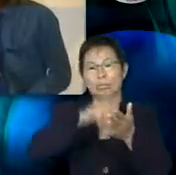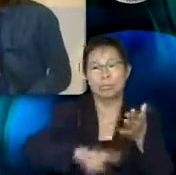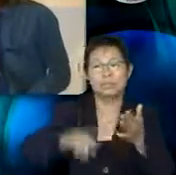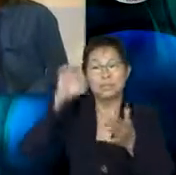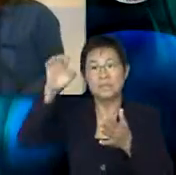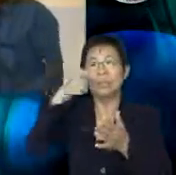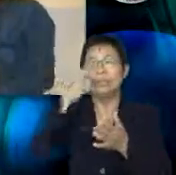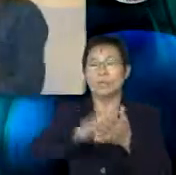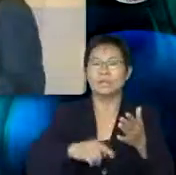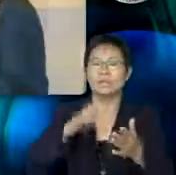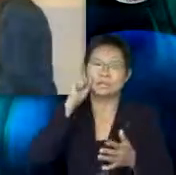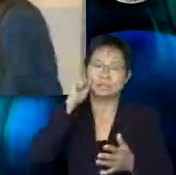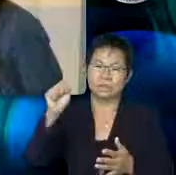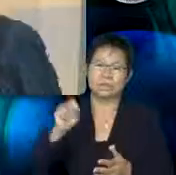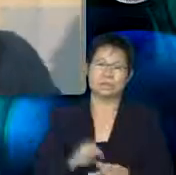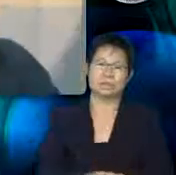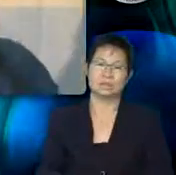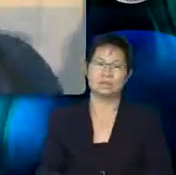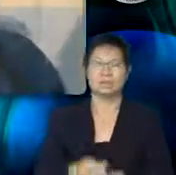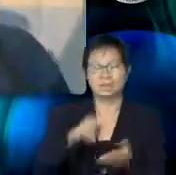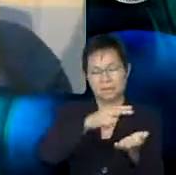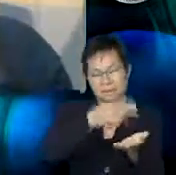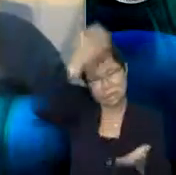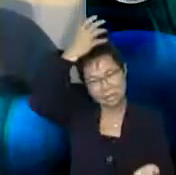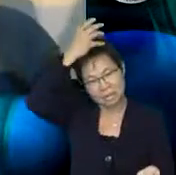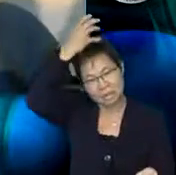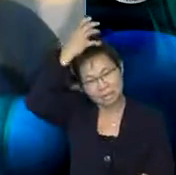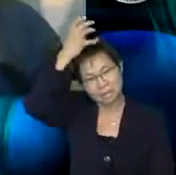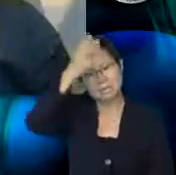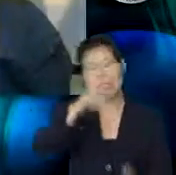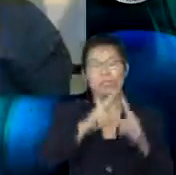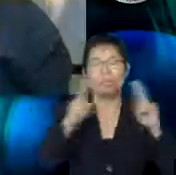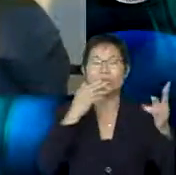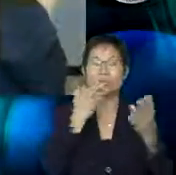what is he or what is she? Nurse. Okay, the nurse. Very good.